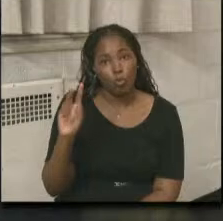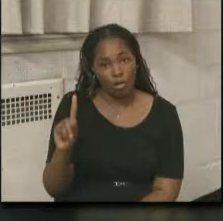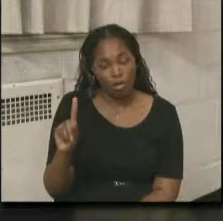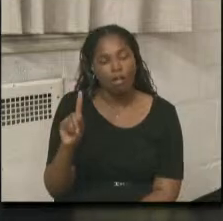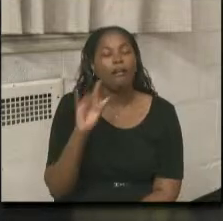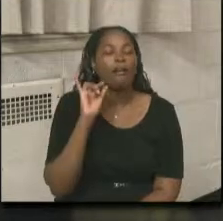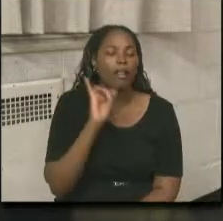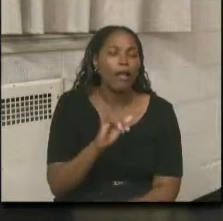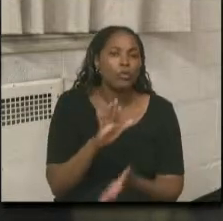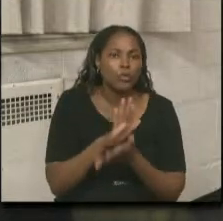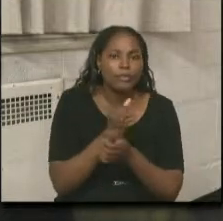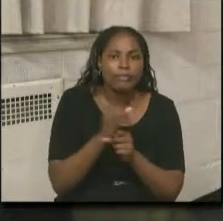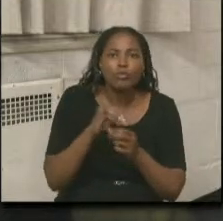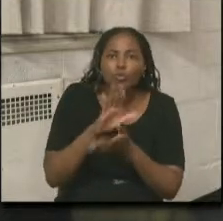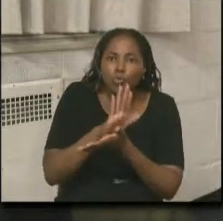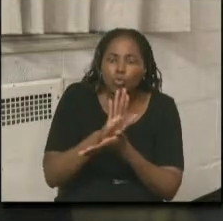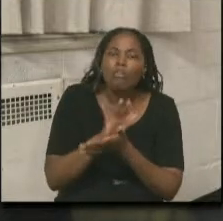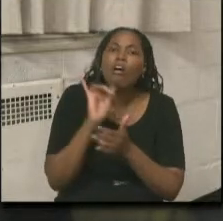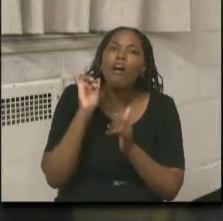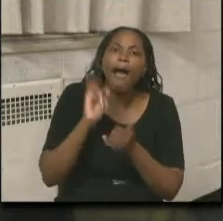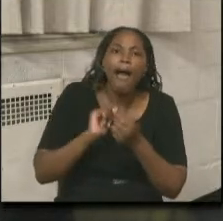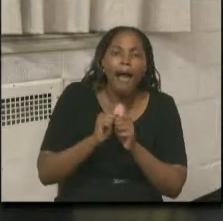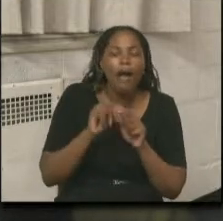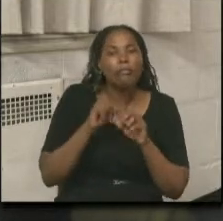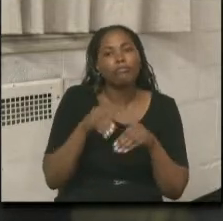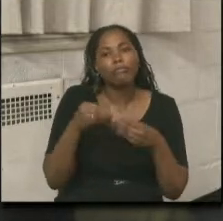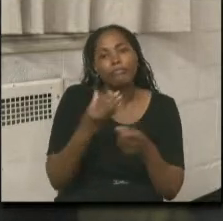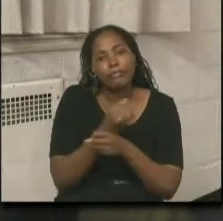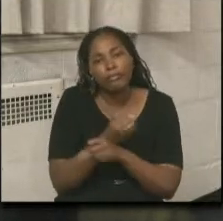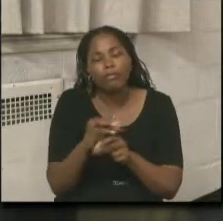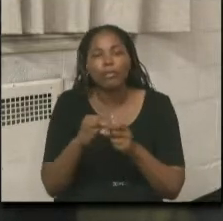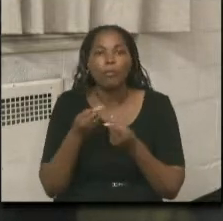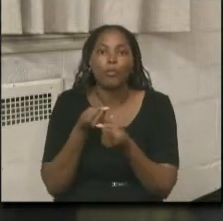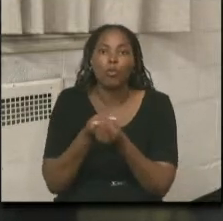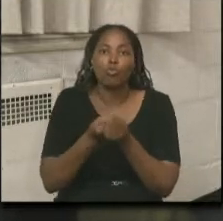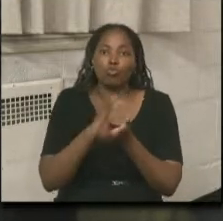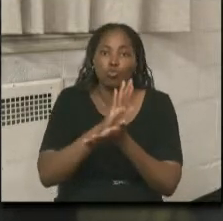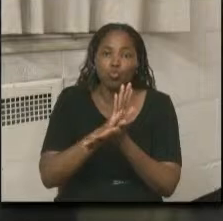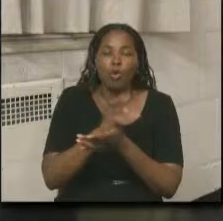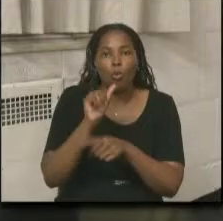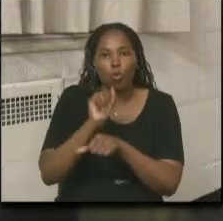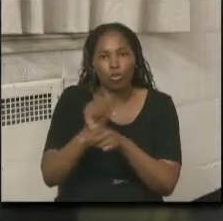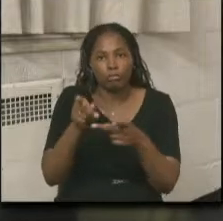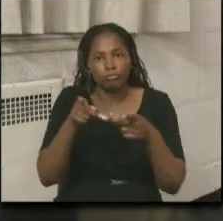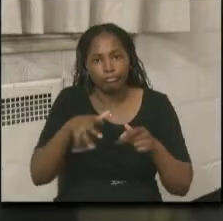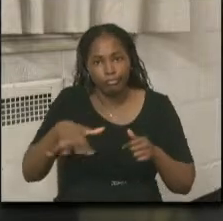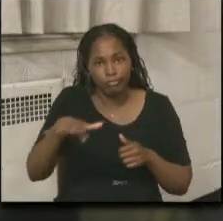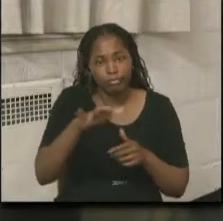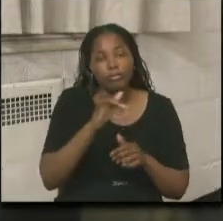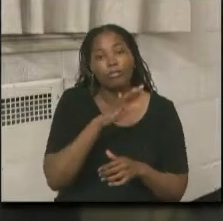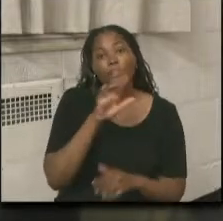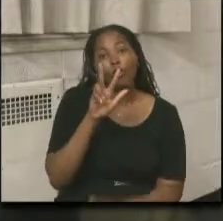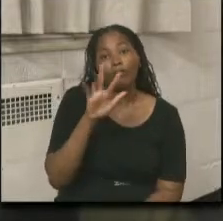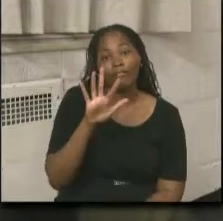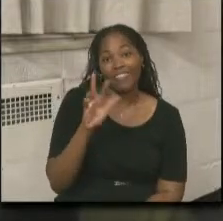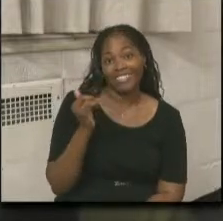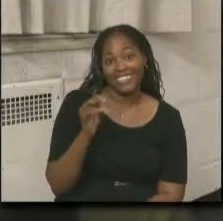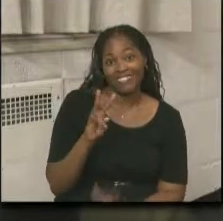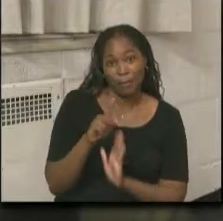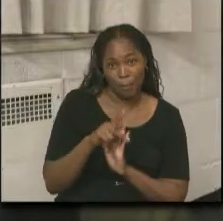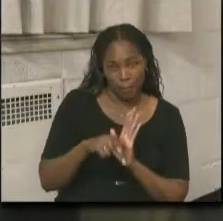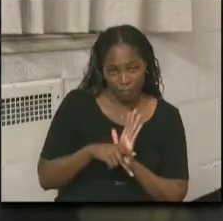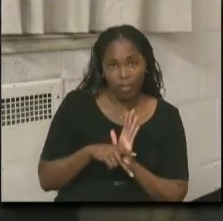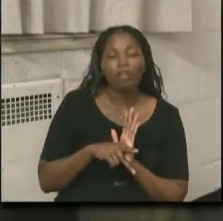This policy outlines the approach for maintaining safe and supportive school and workplace environments. Board Policy 3517, Security